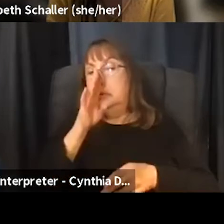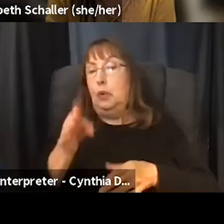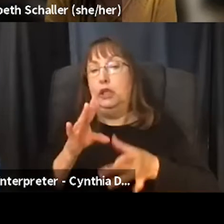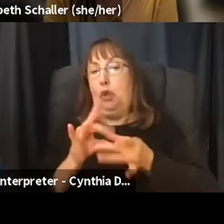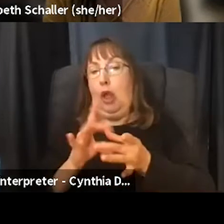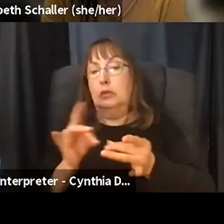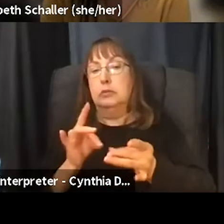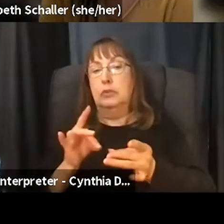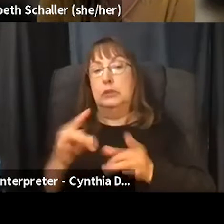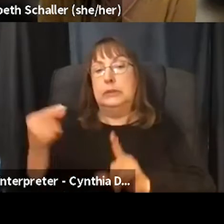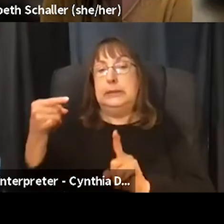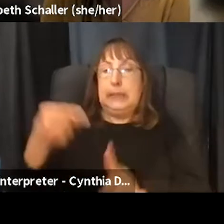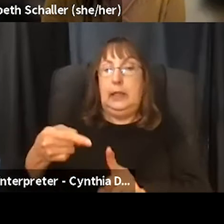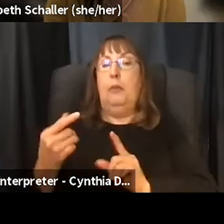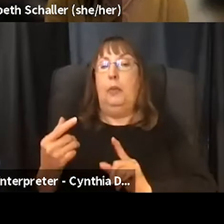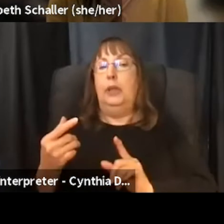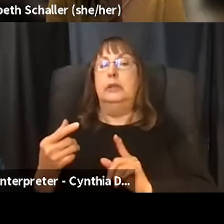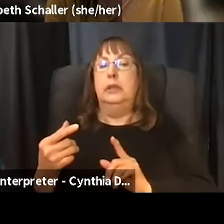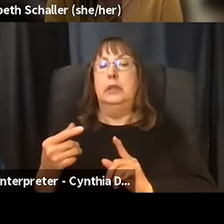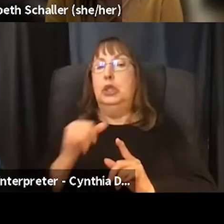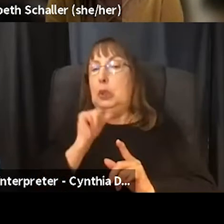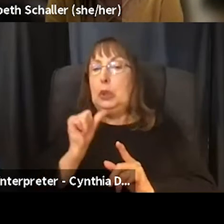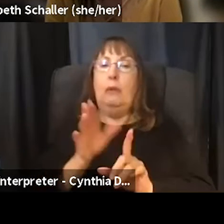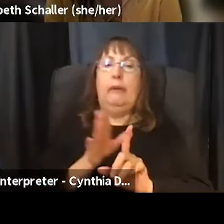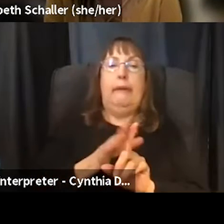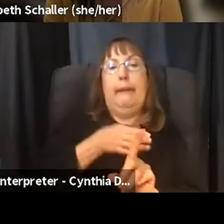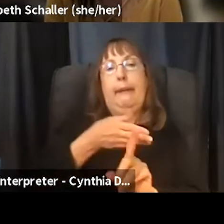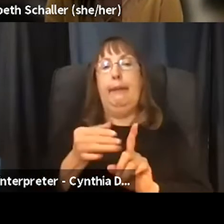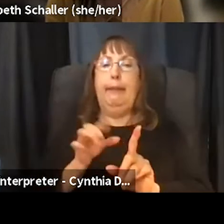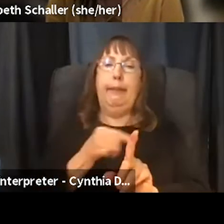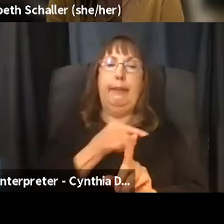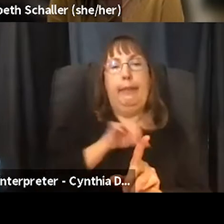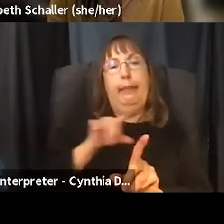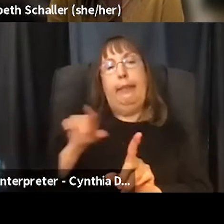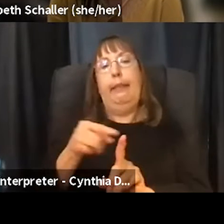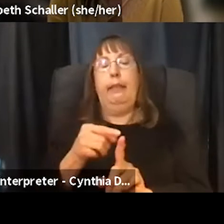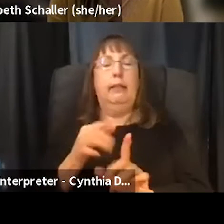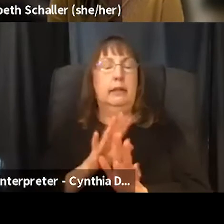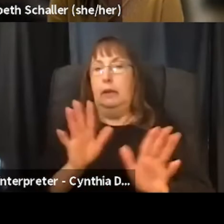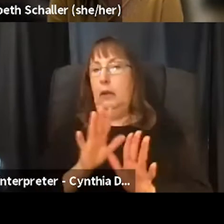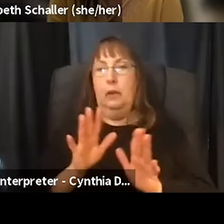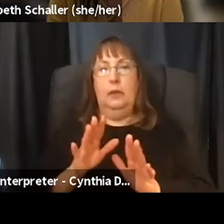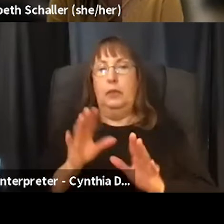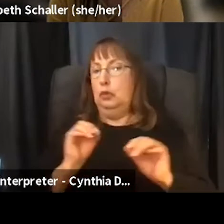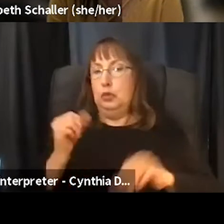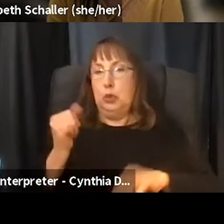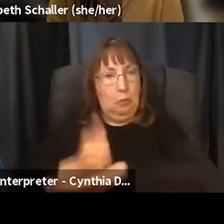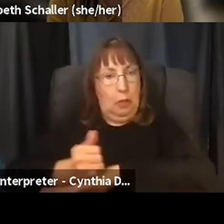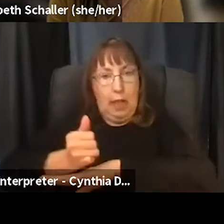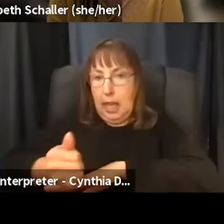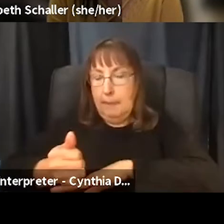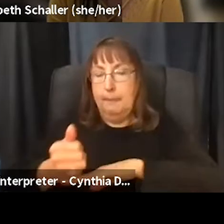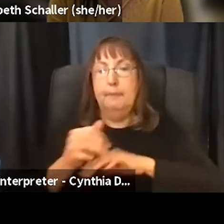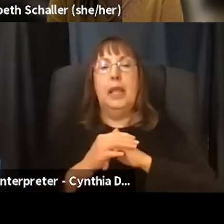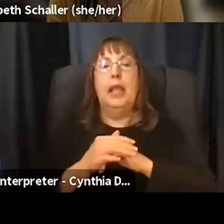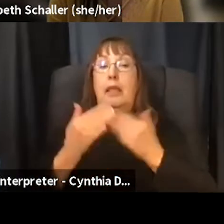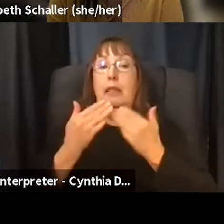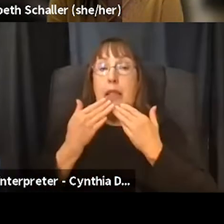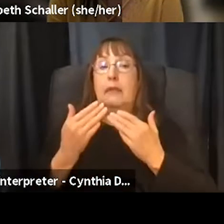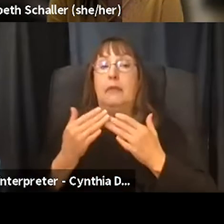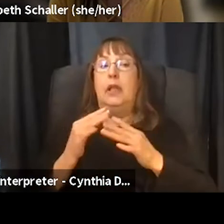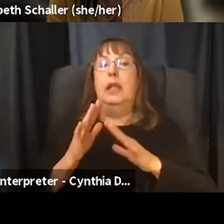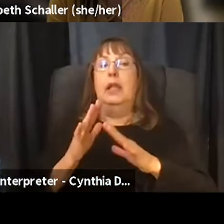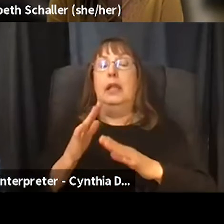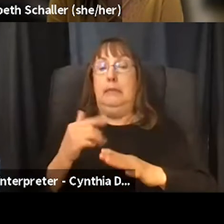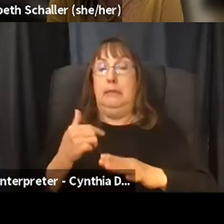point, you don't sugarcoat it, you just say what the problem is. There's no blame involved. And thankfully, me